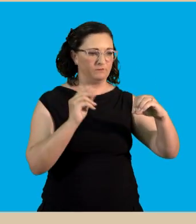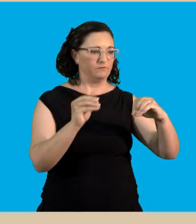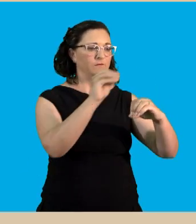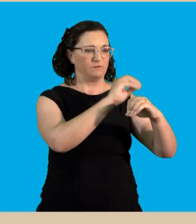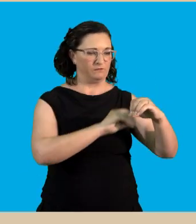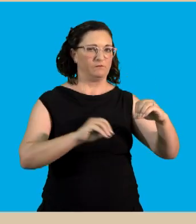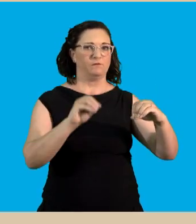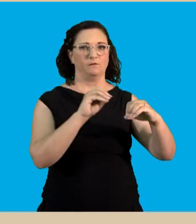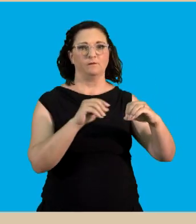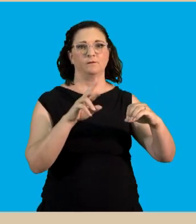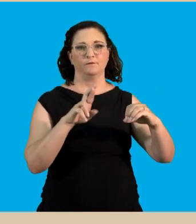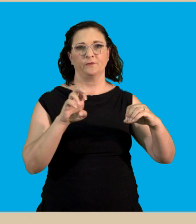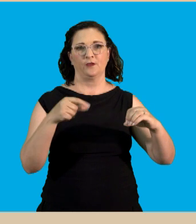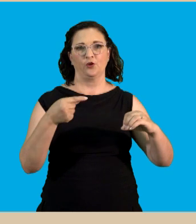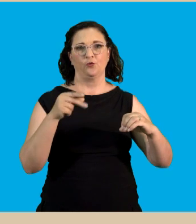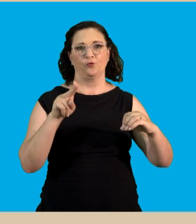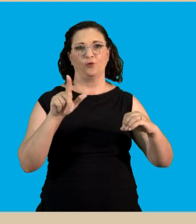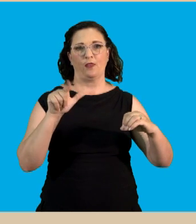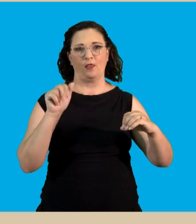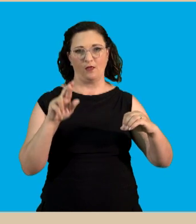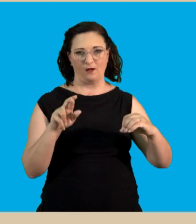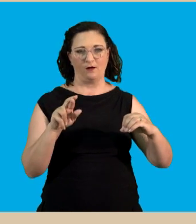Called an orbit.